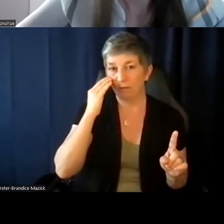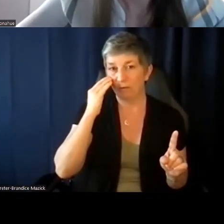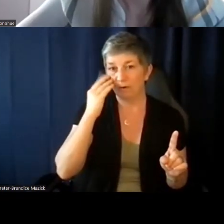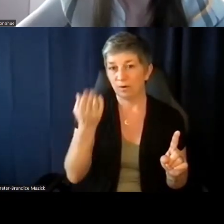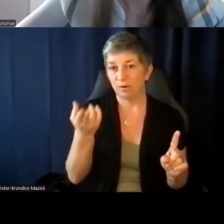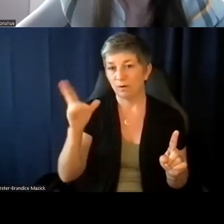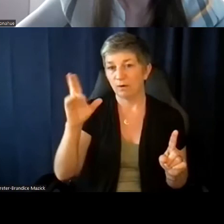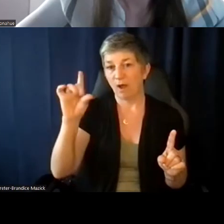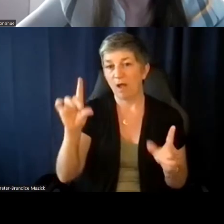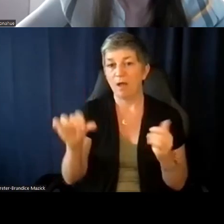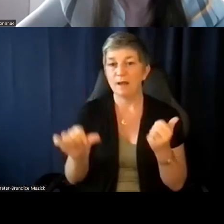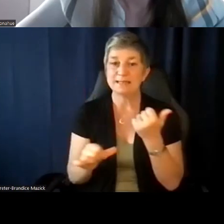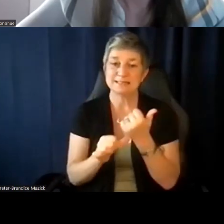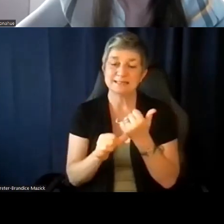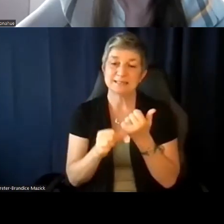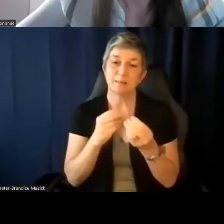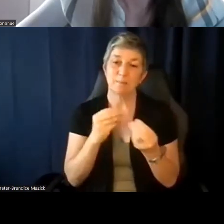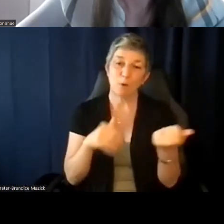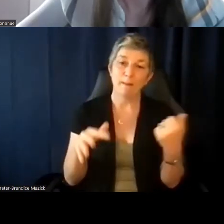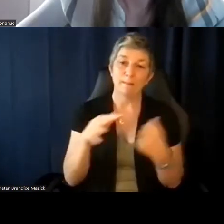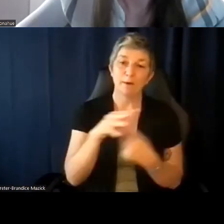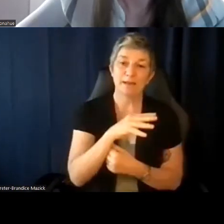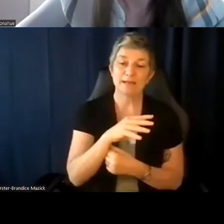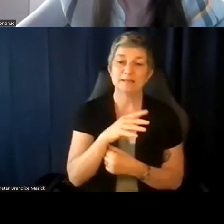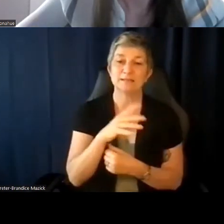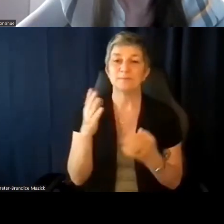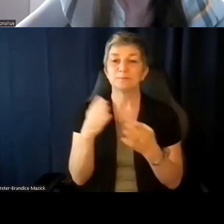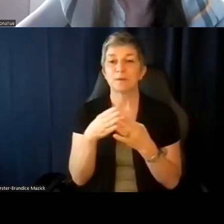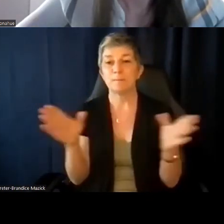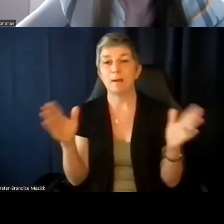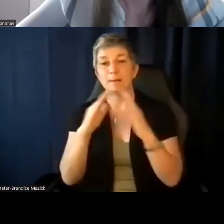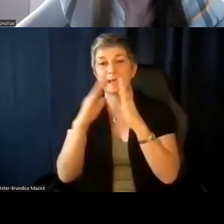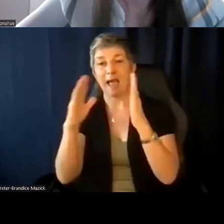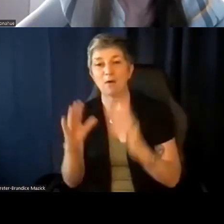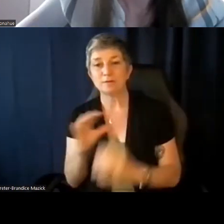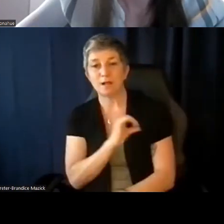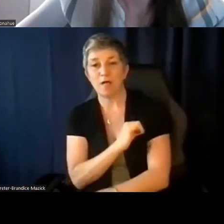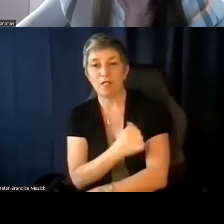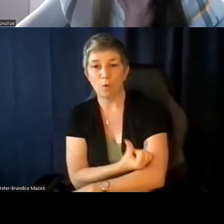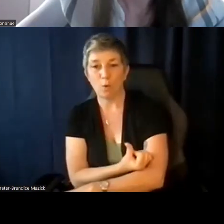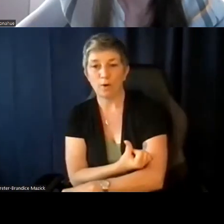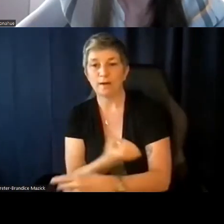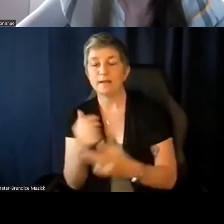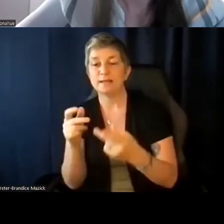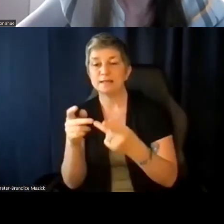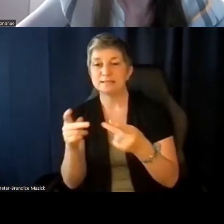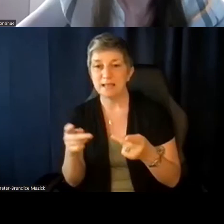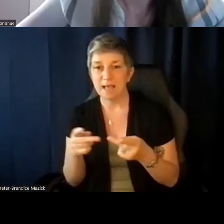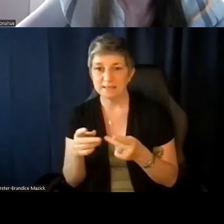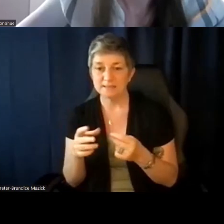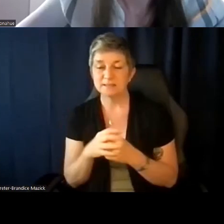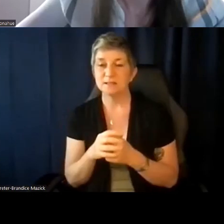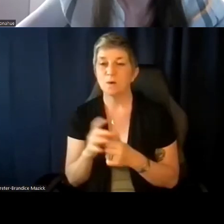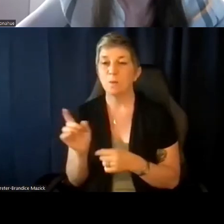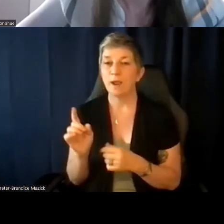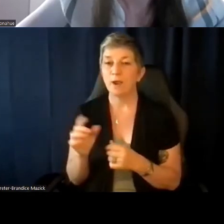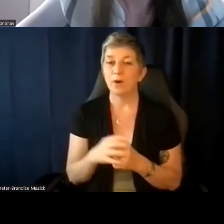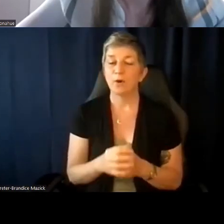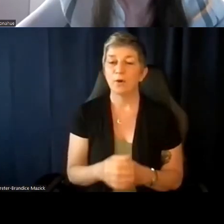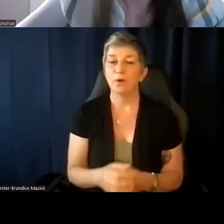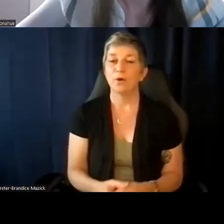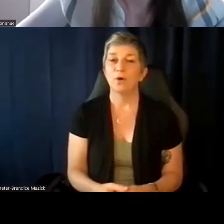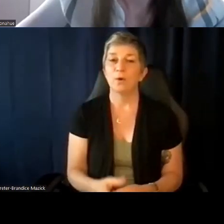HUD-assisted properties or public housing authority sites where the